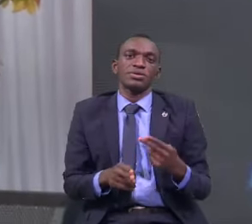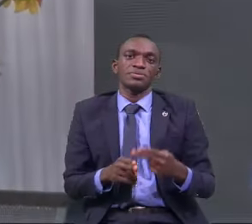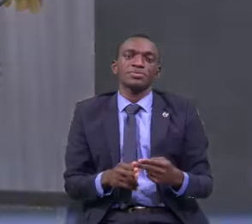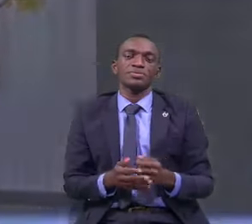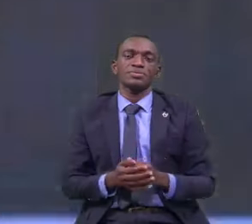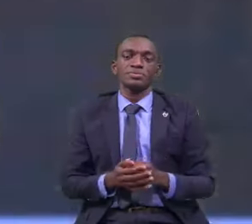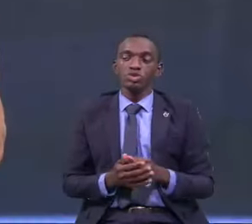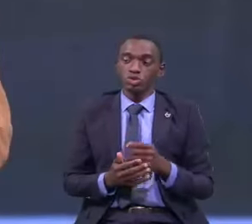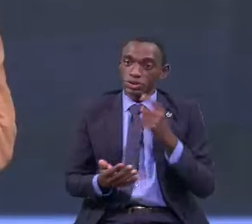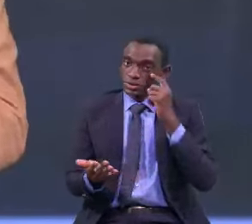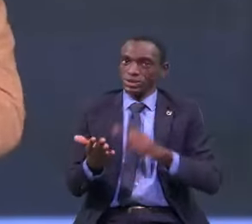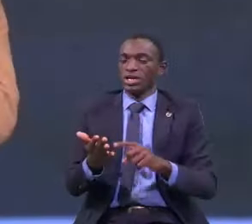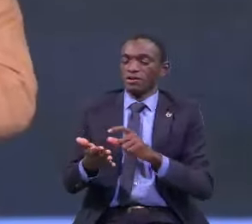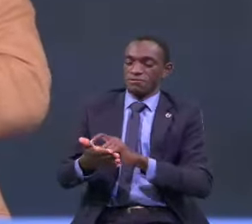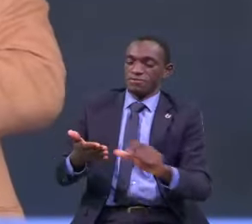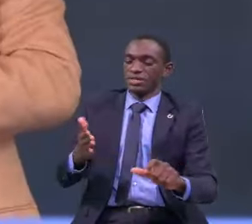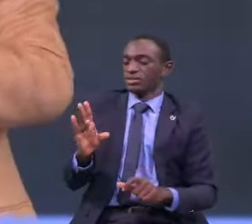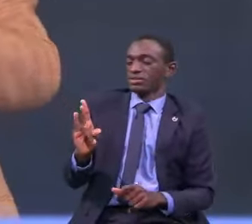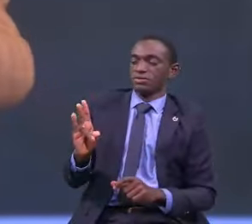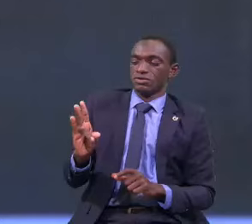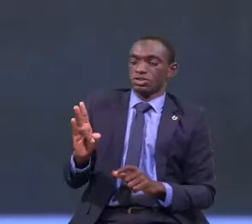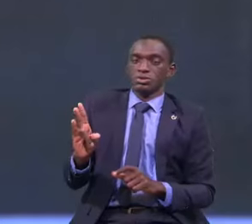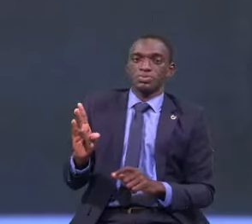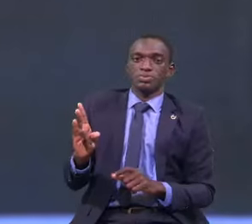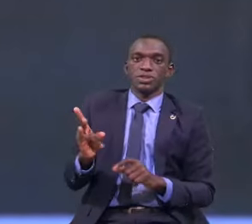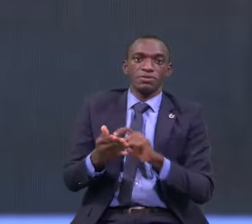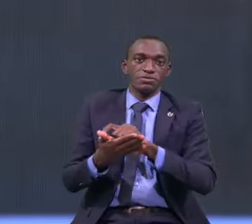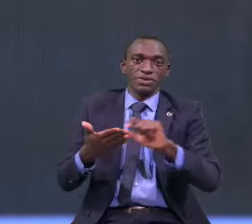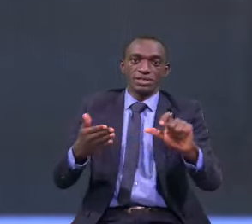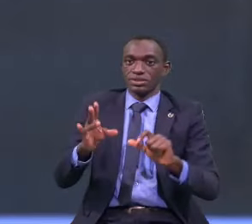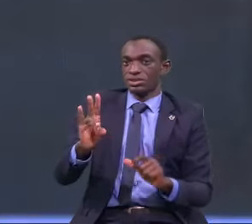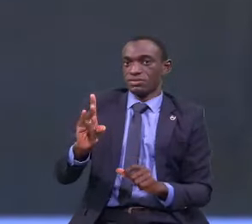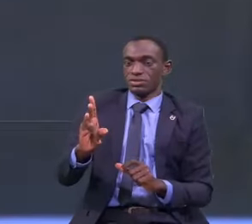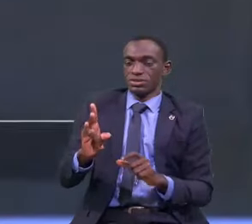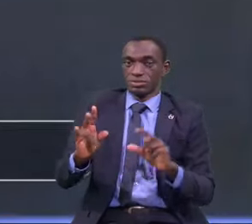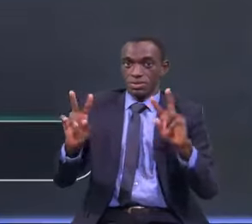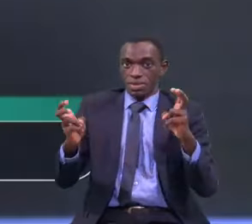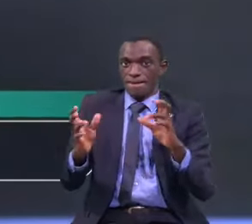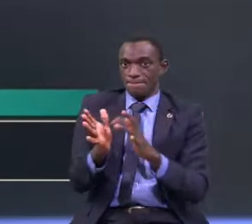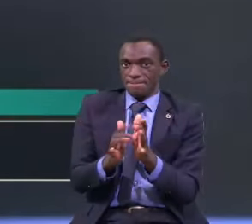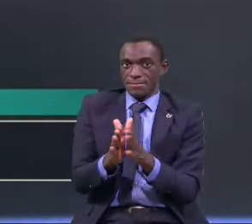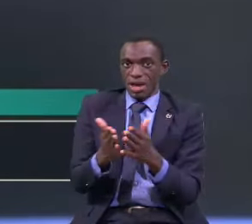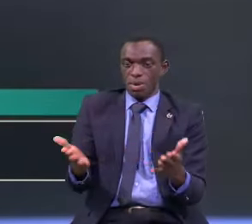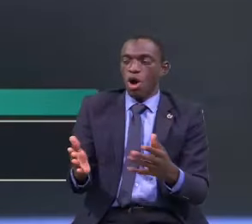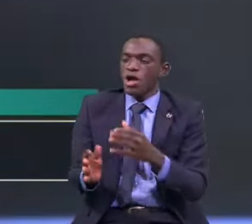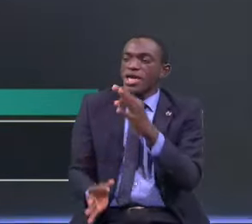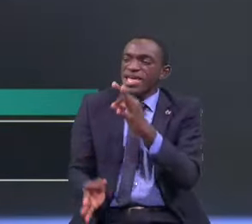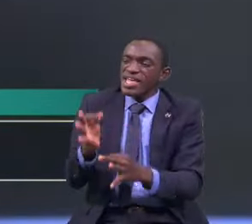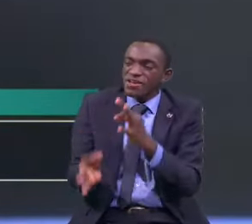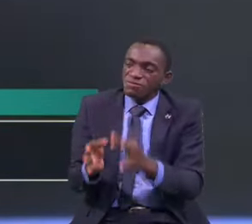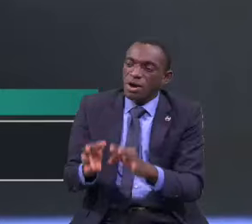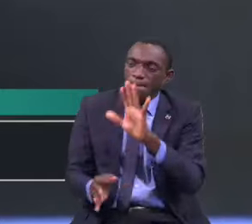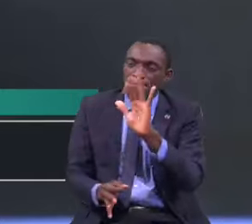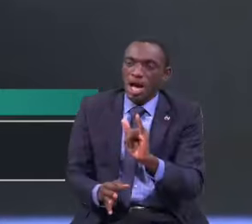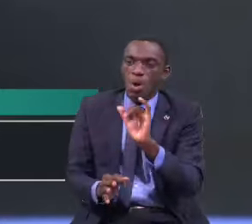Look at verse 17. In verse 17, for if by one man's offense, the